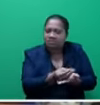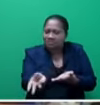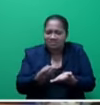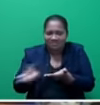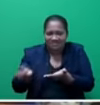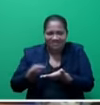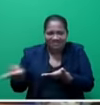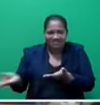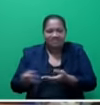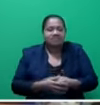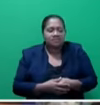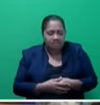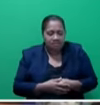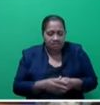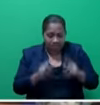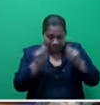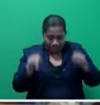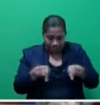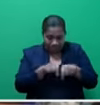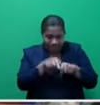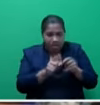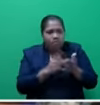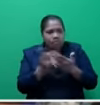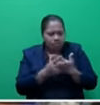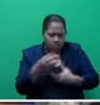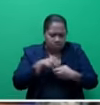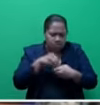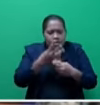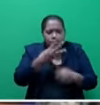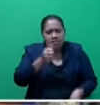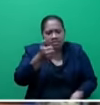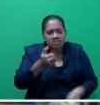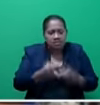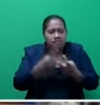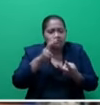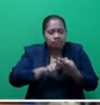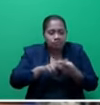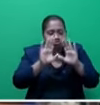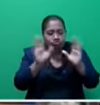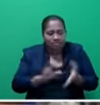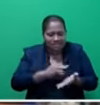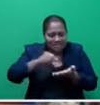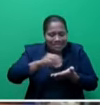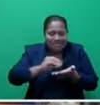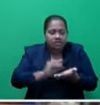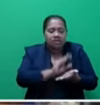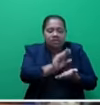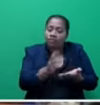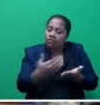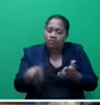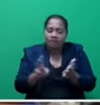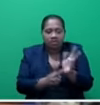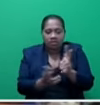assistance package under this program will include the provision of 36 fruit tree seedlings to every village. The fruit trees